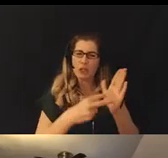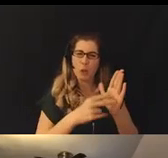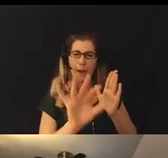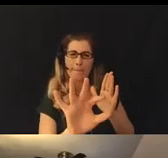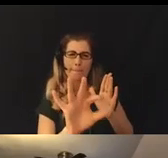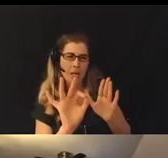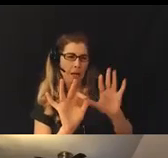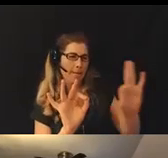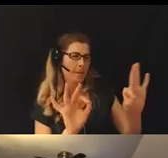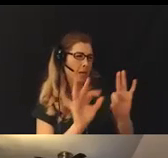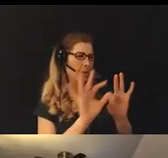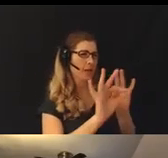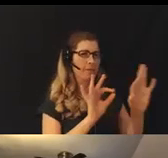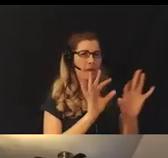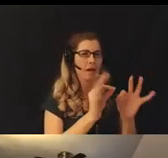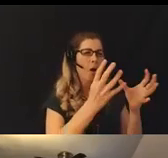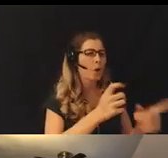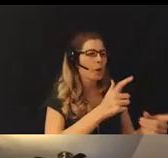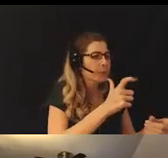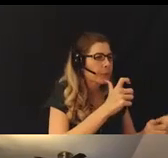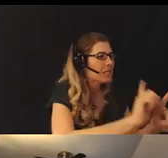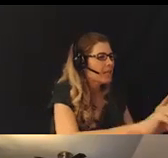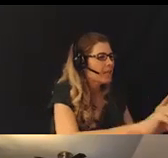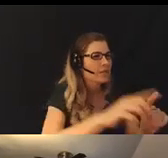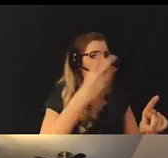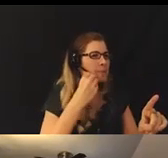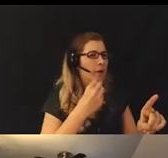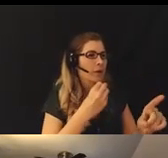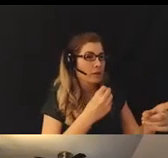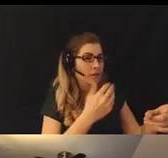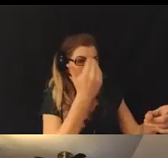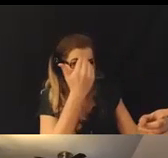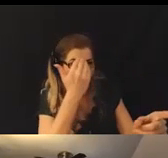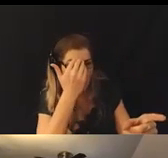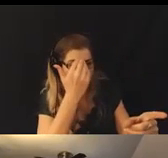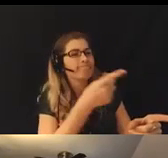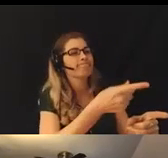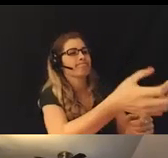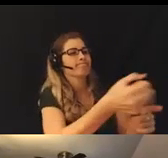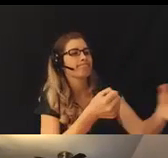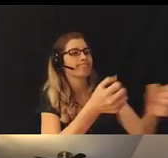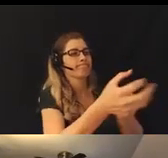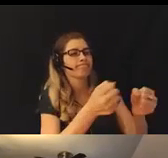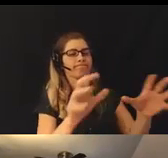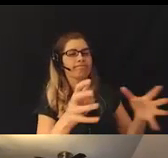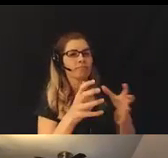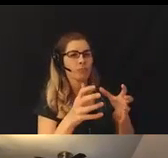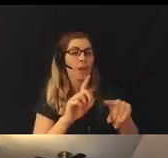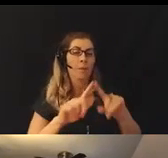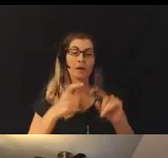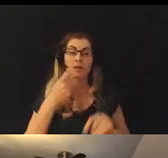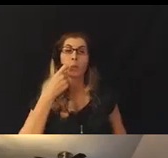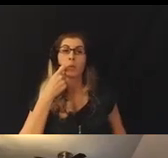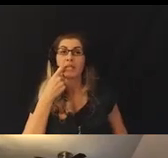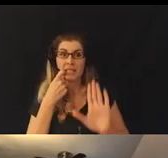to select students with very different experiences and then inviting them to come to the table. Recently, though, in thinking about it,